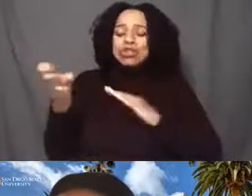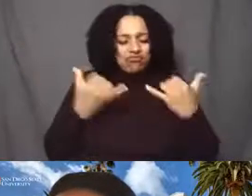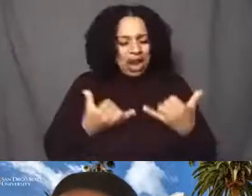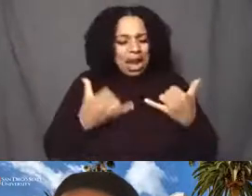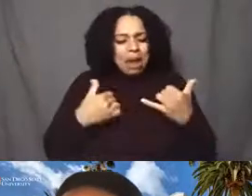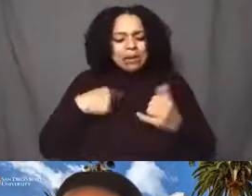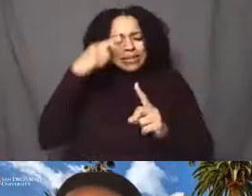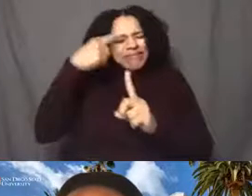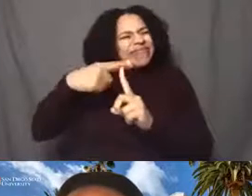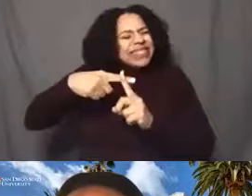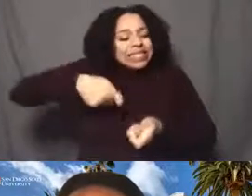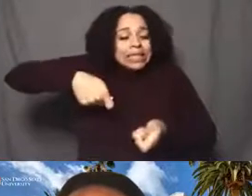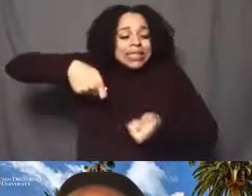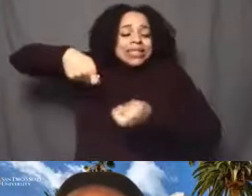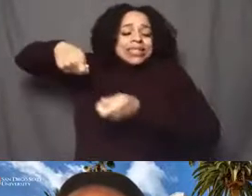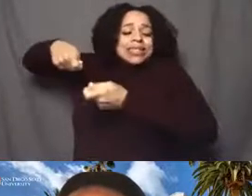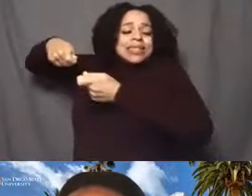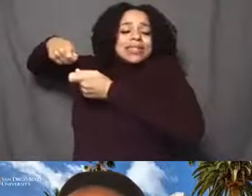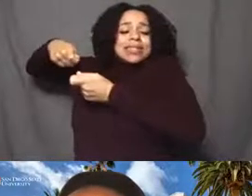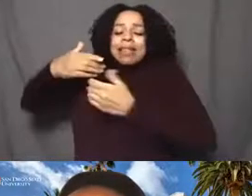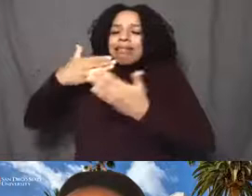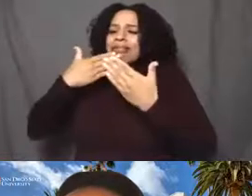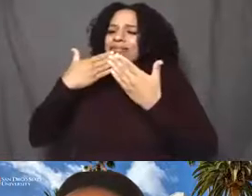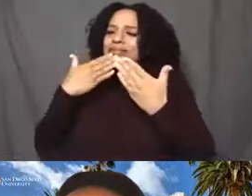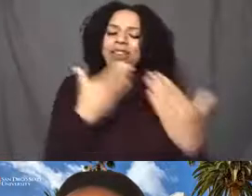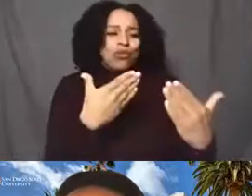Rudy, thank you for not giving up on us.